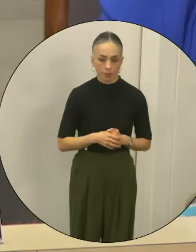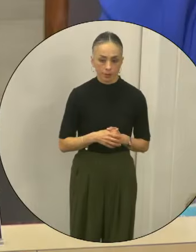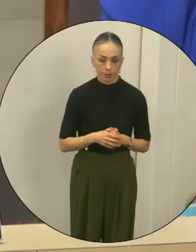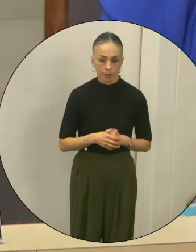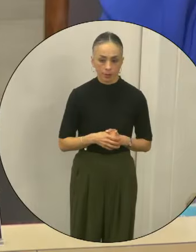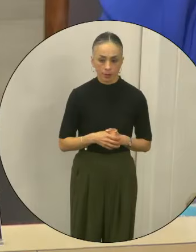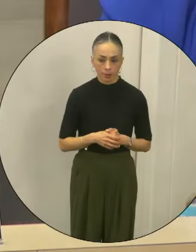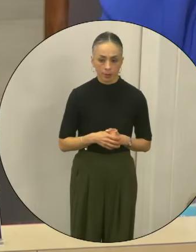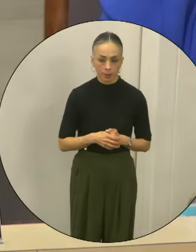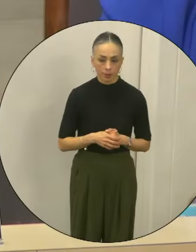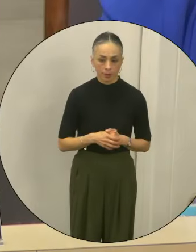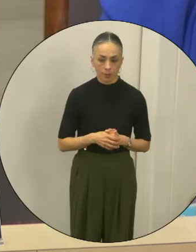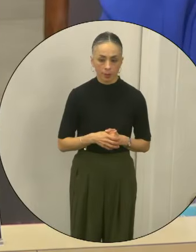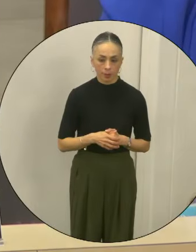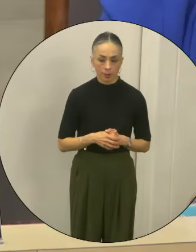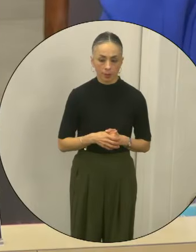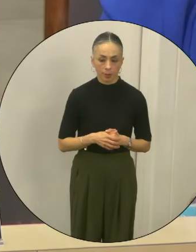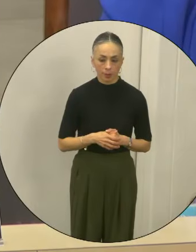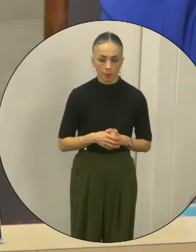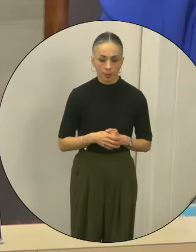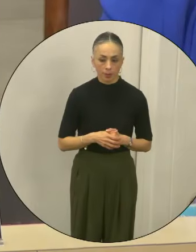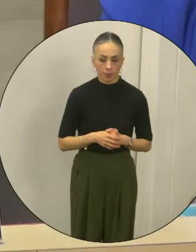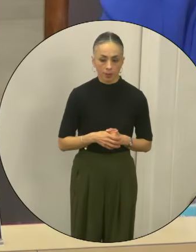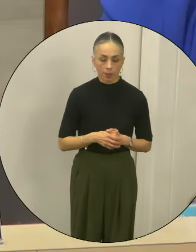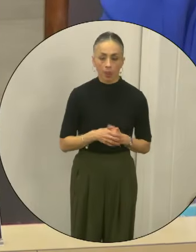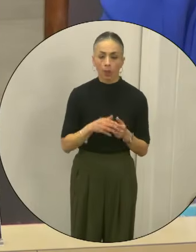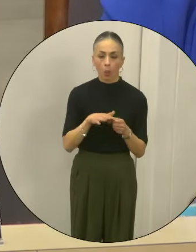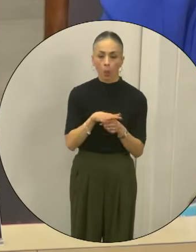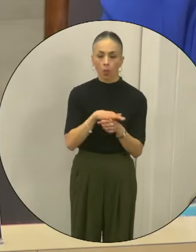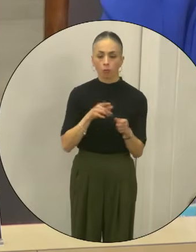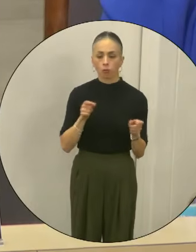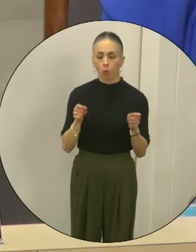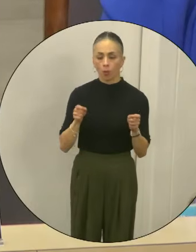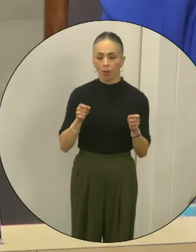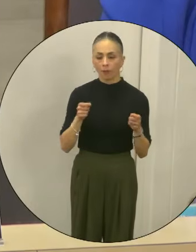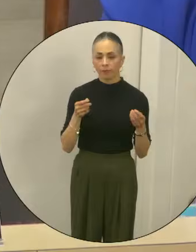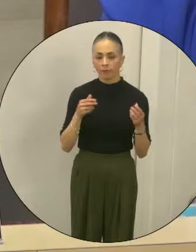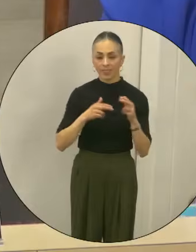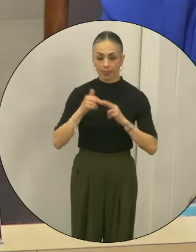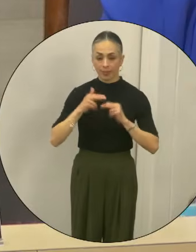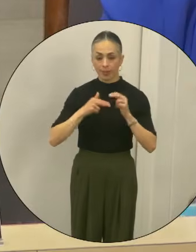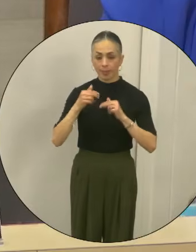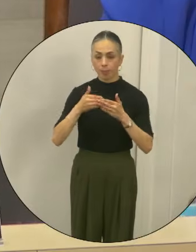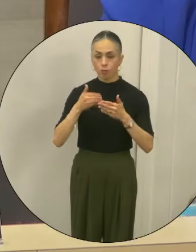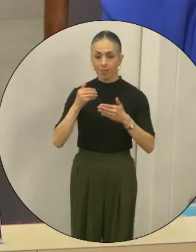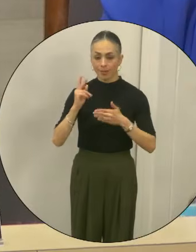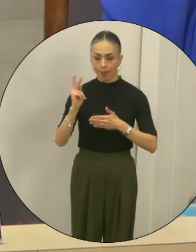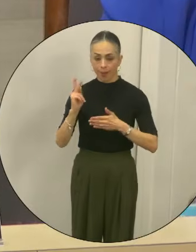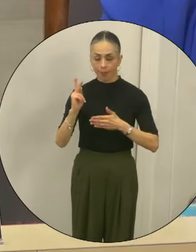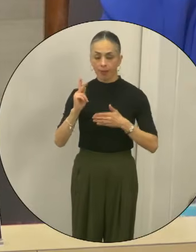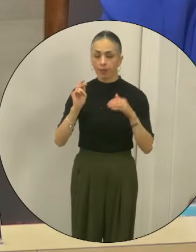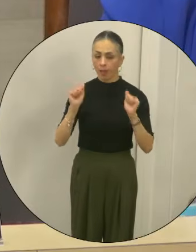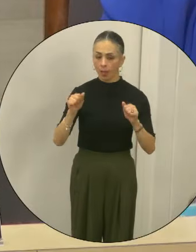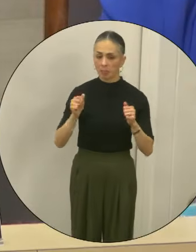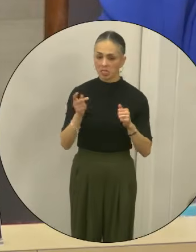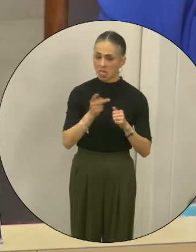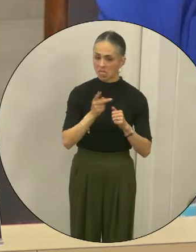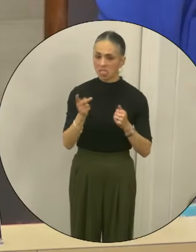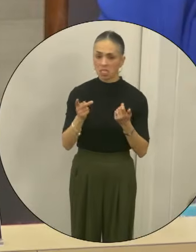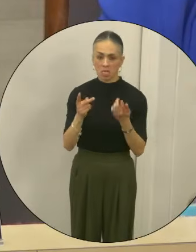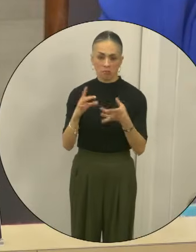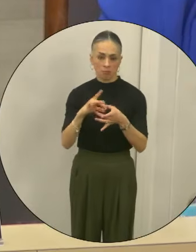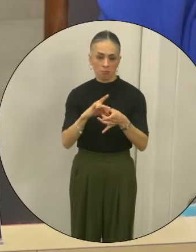feel like the local control of facilities and pre-K could potentially go hand in hand when you start thinking